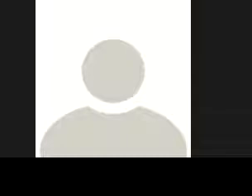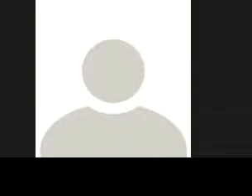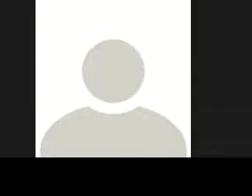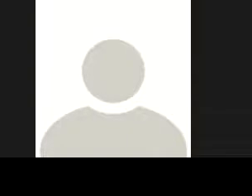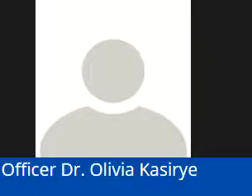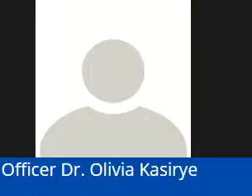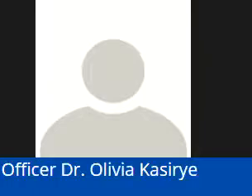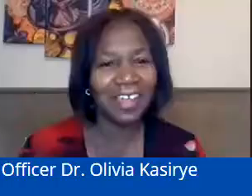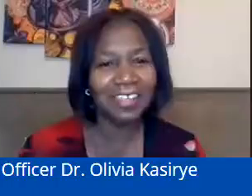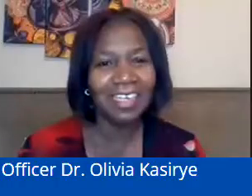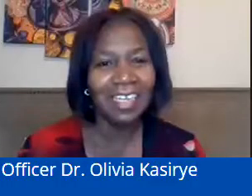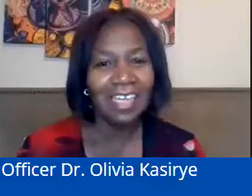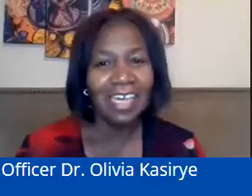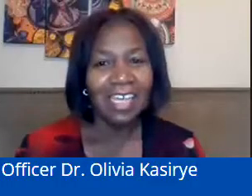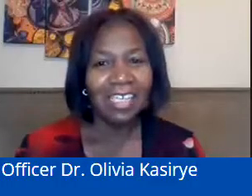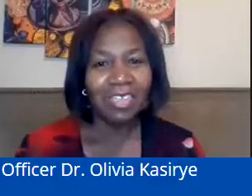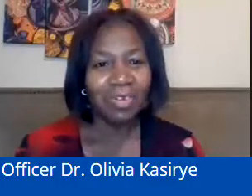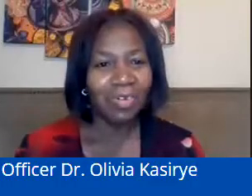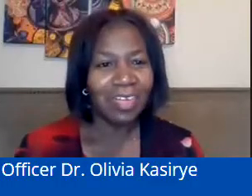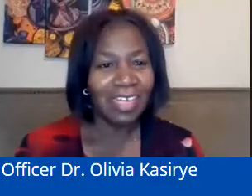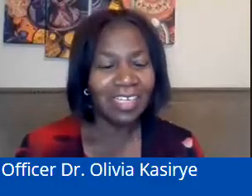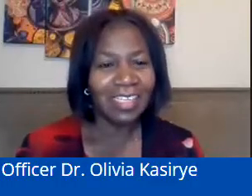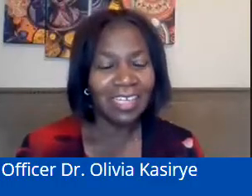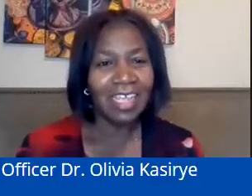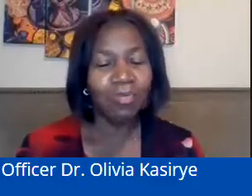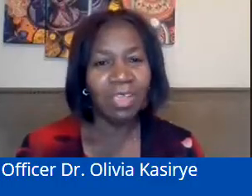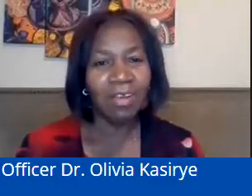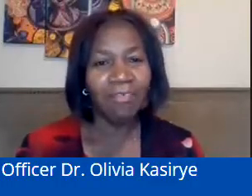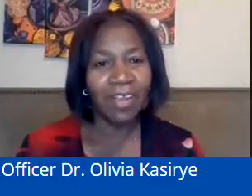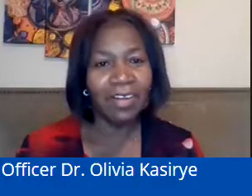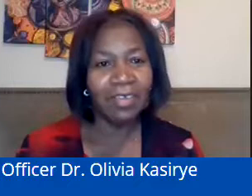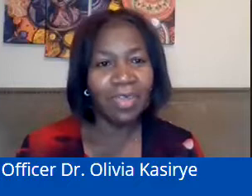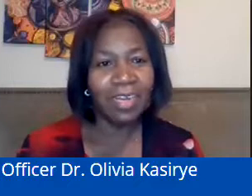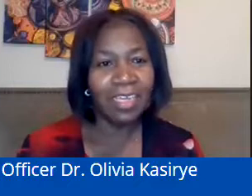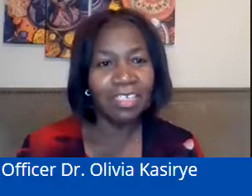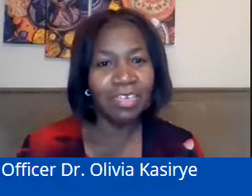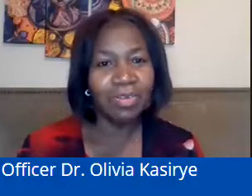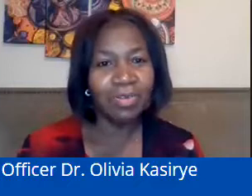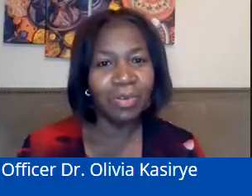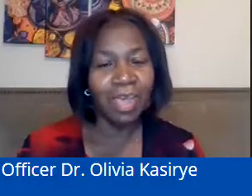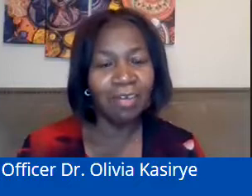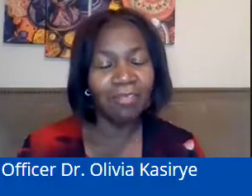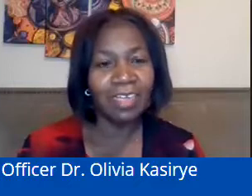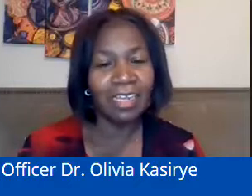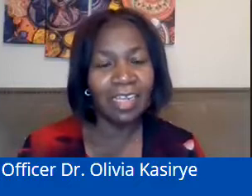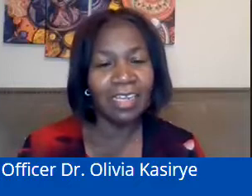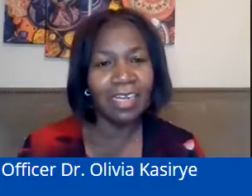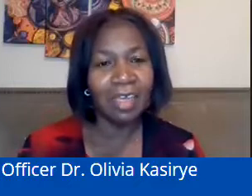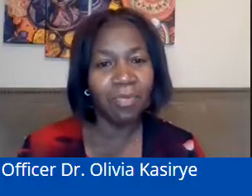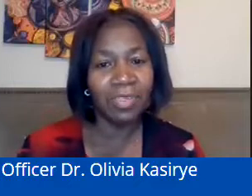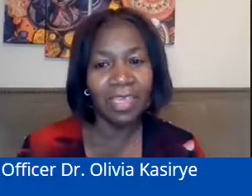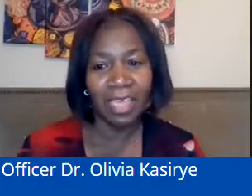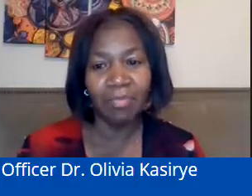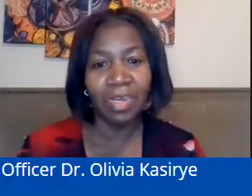9 cases per 100,000. So glad to see that we are finally beginning to have a decline